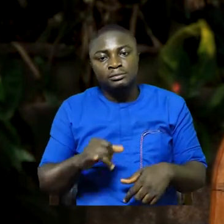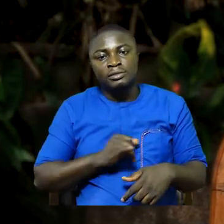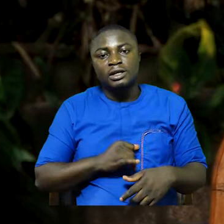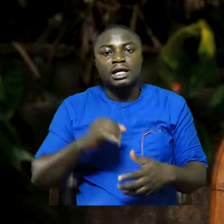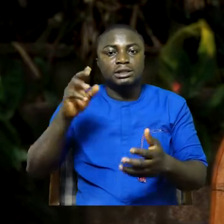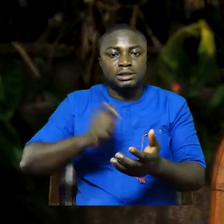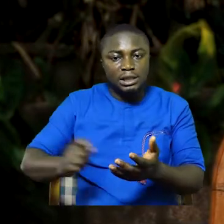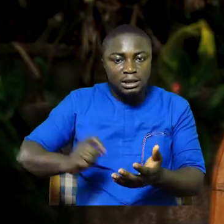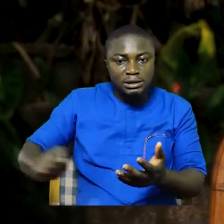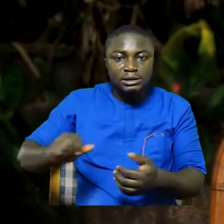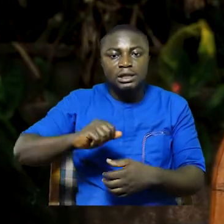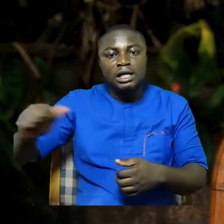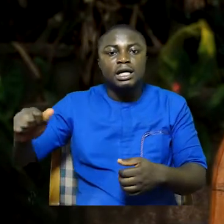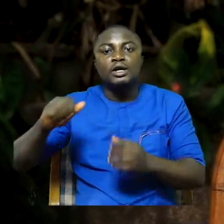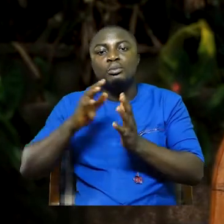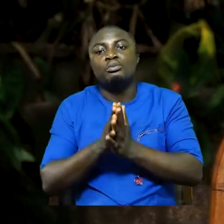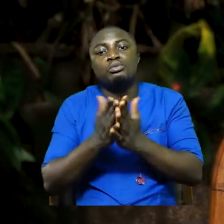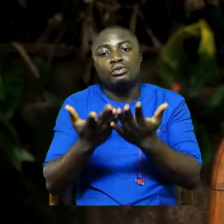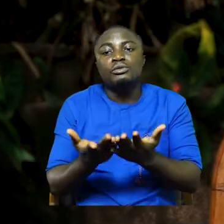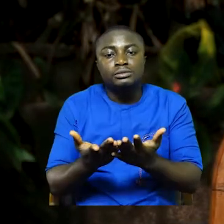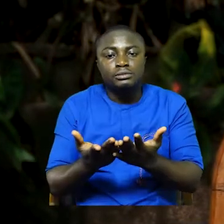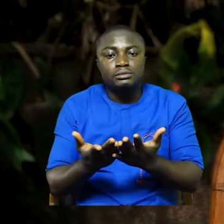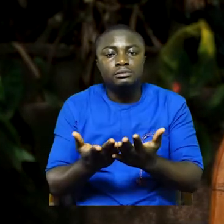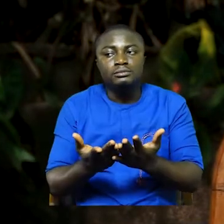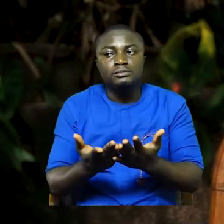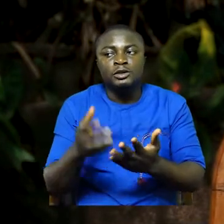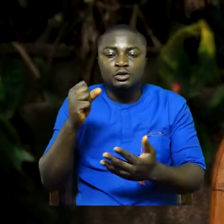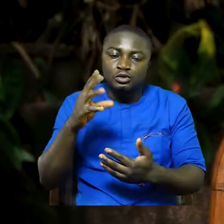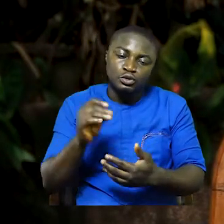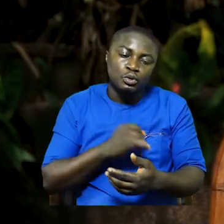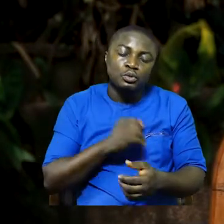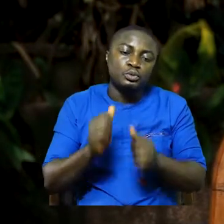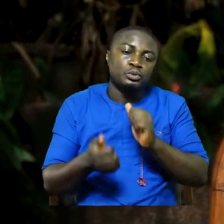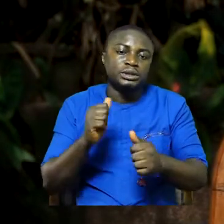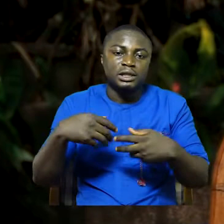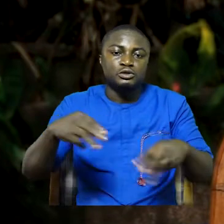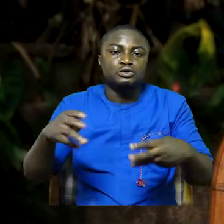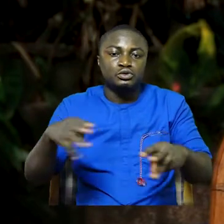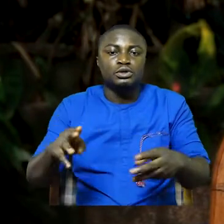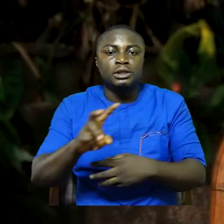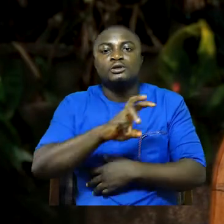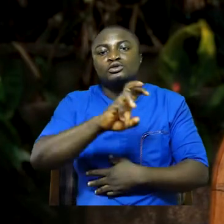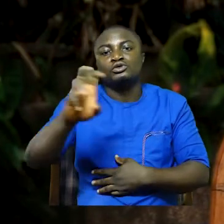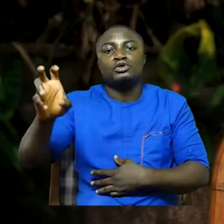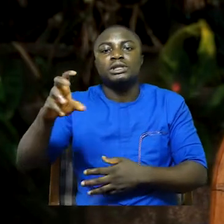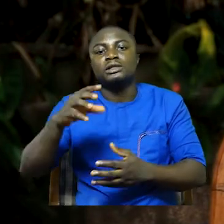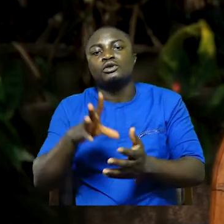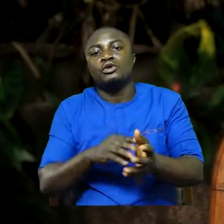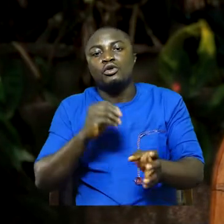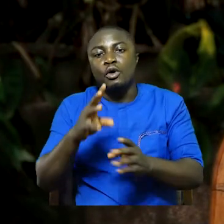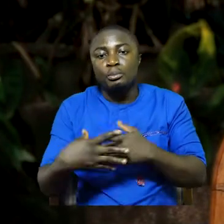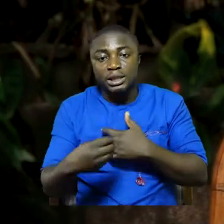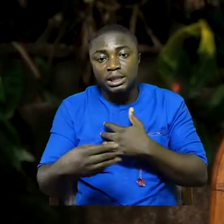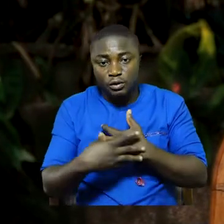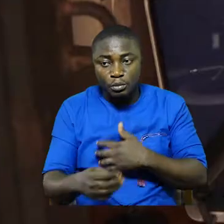can. I've also written a book while I was in that my 9-to-5. I wrote a book, so which I sold everything, about